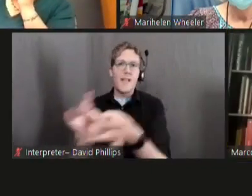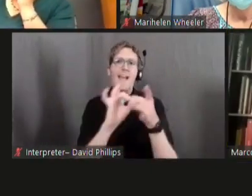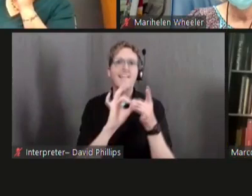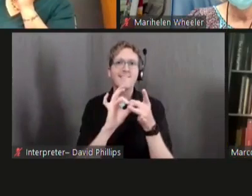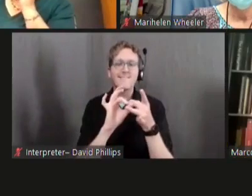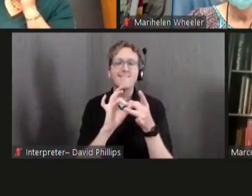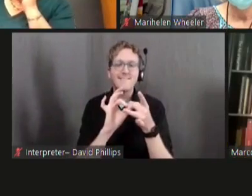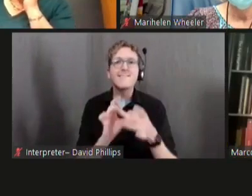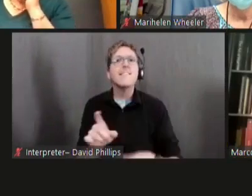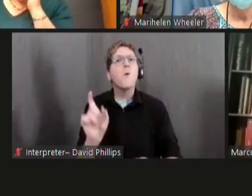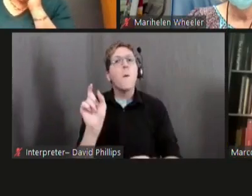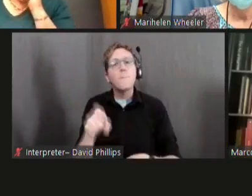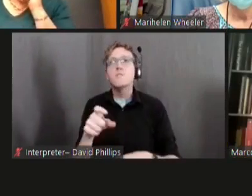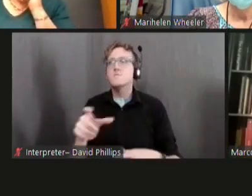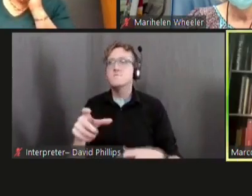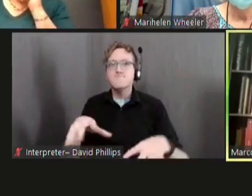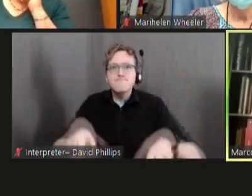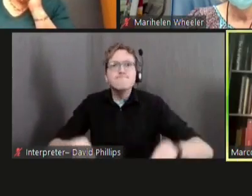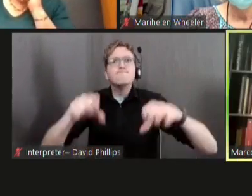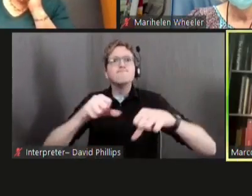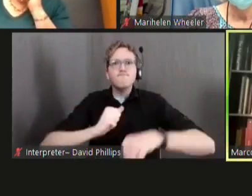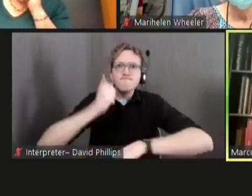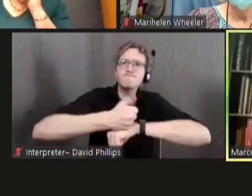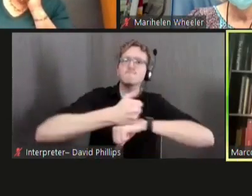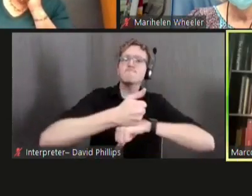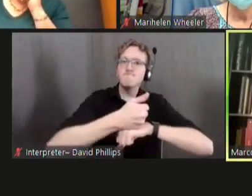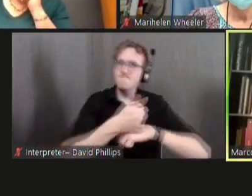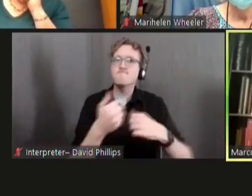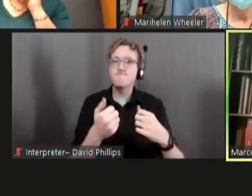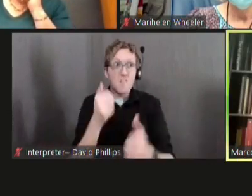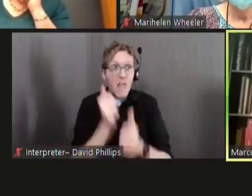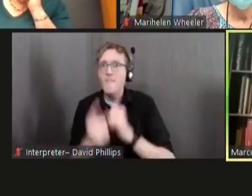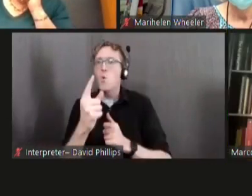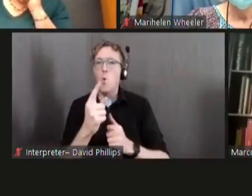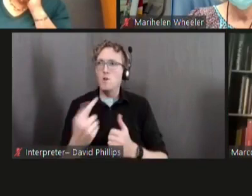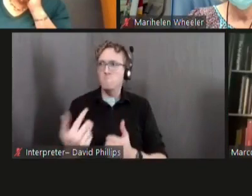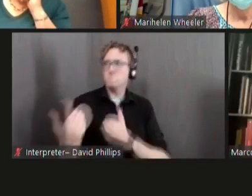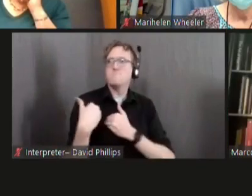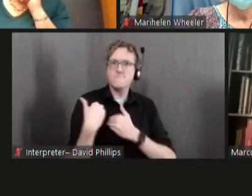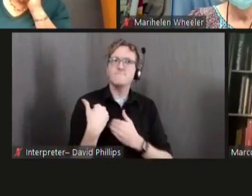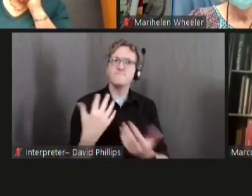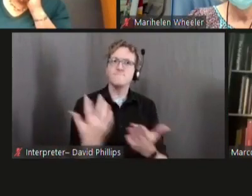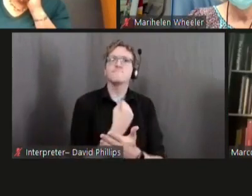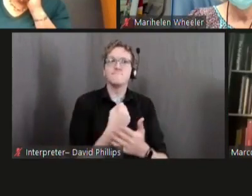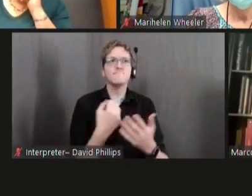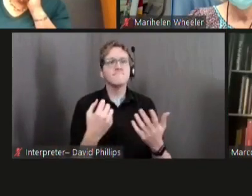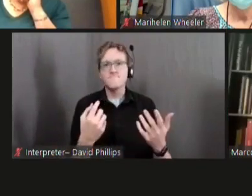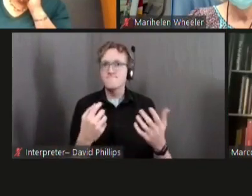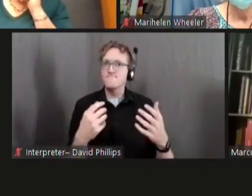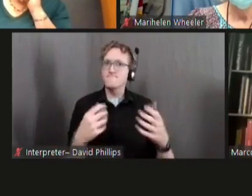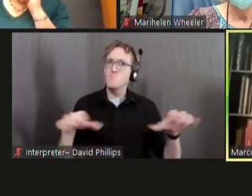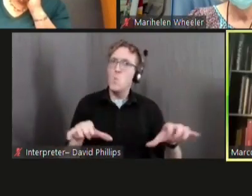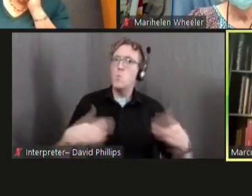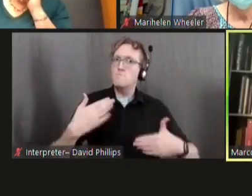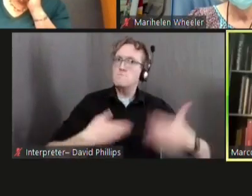adopt measures that each one of us must have the responsibility and feel the duty to carry out, because we